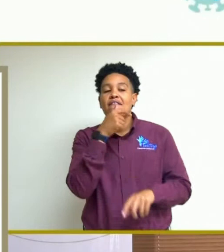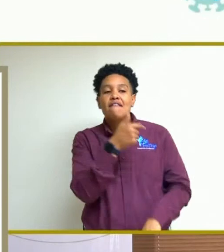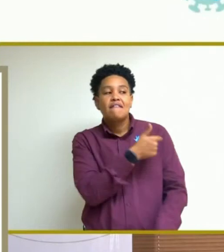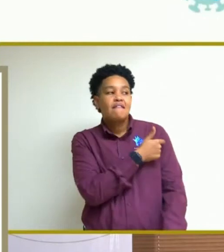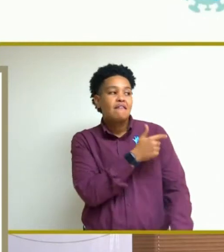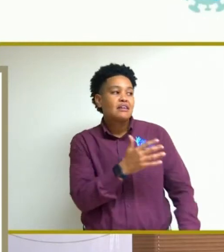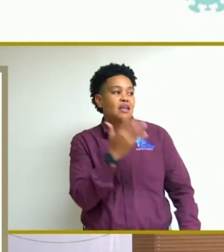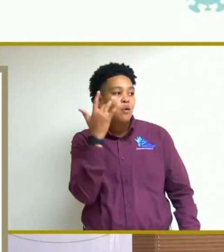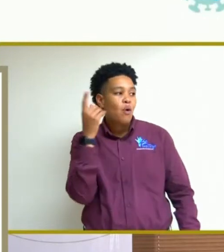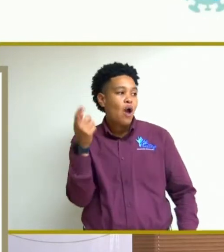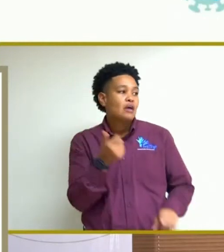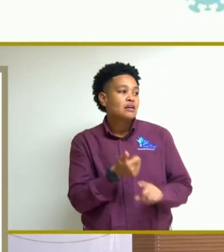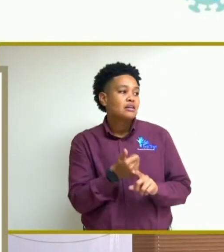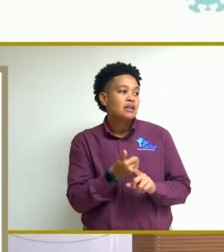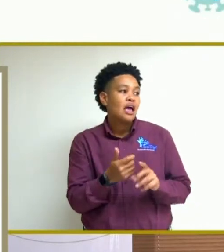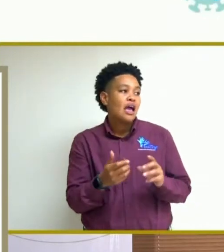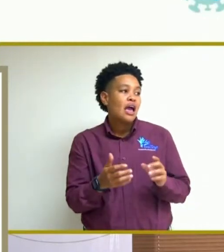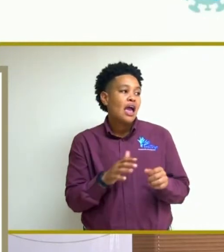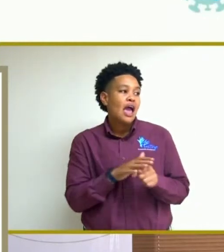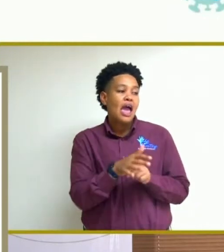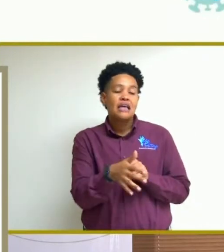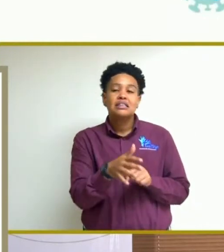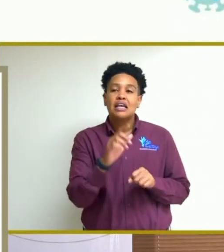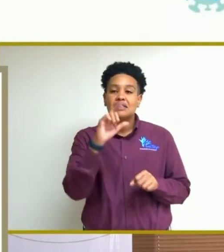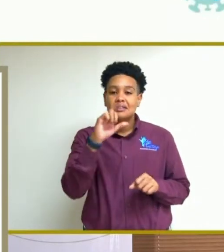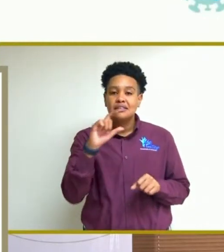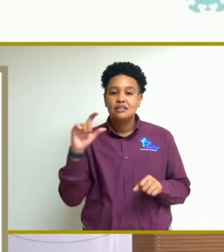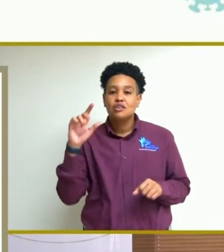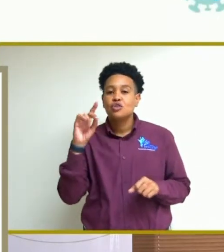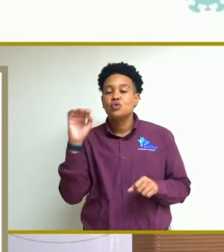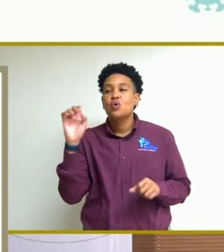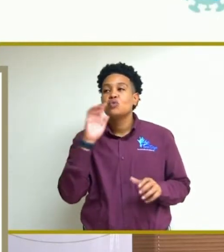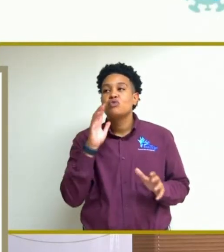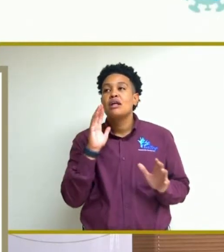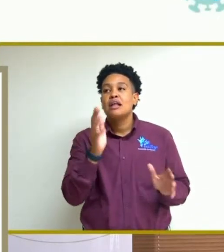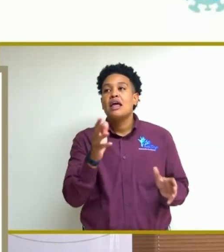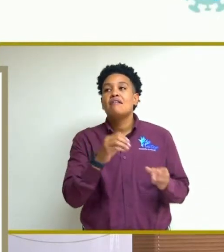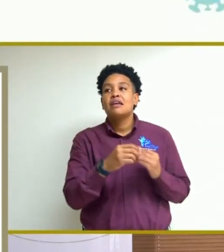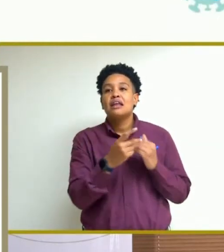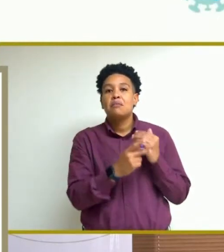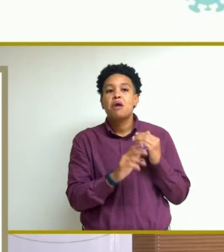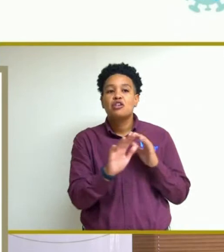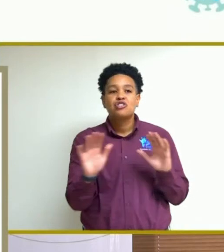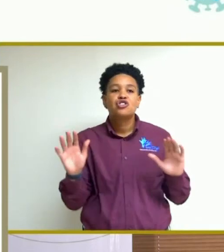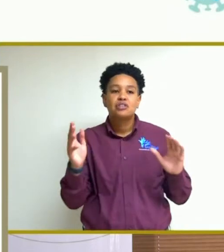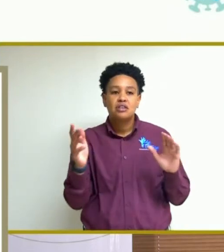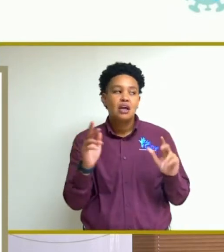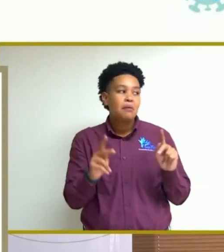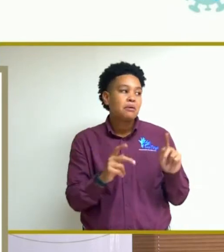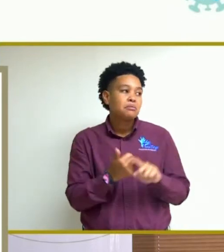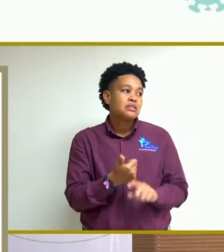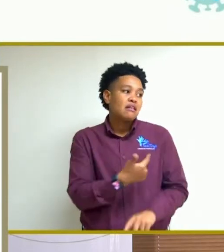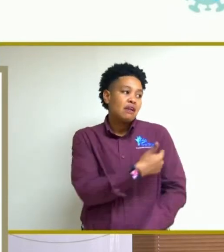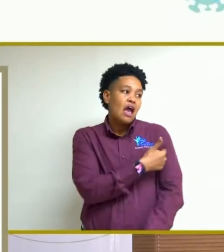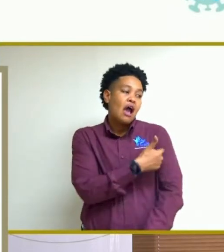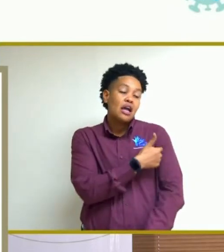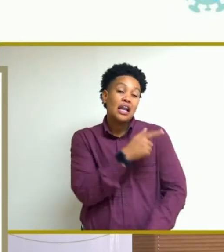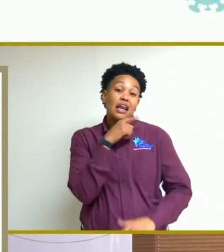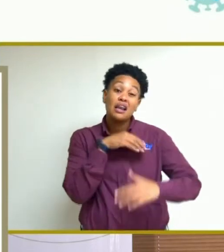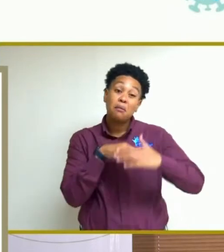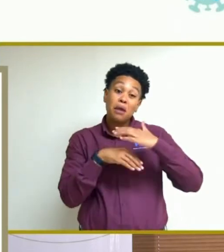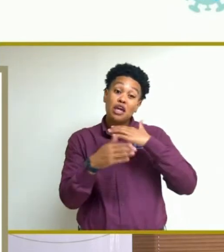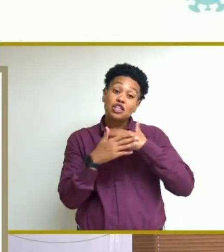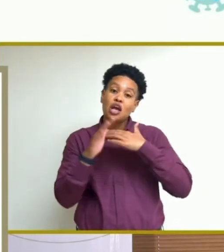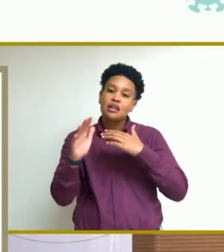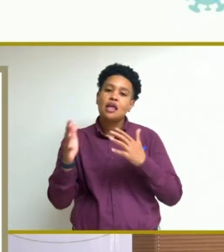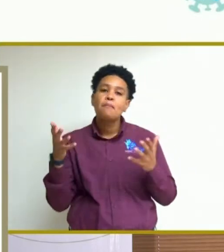vaccinated because of excess doses that were in the parish, and persons were inoculated based on